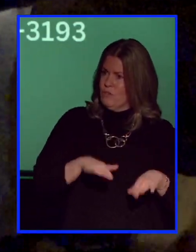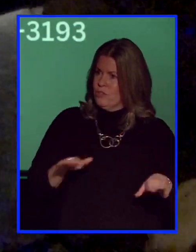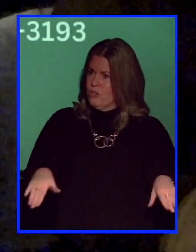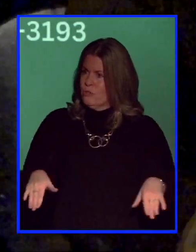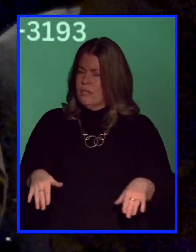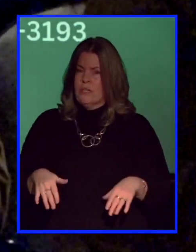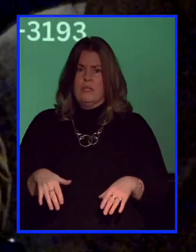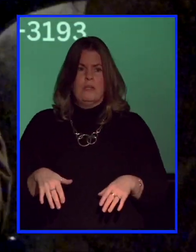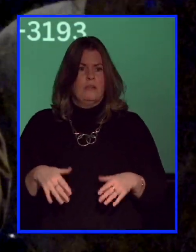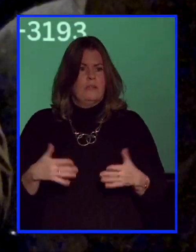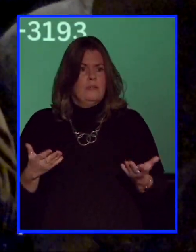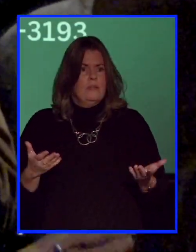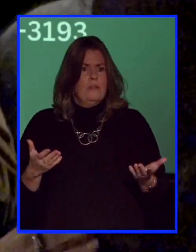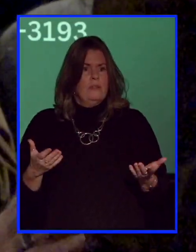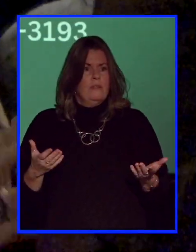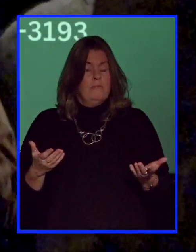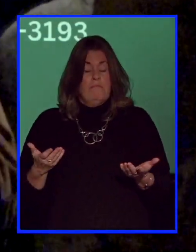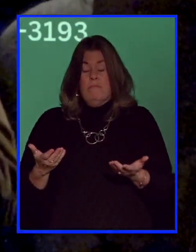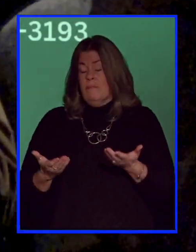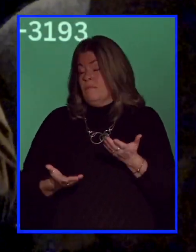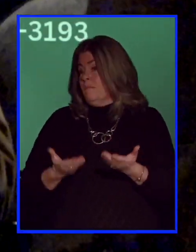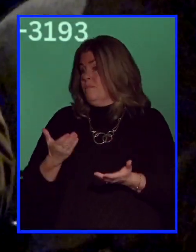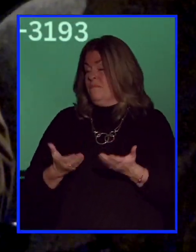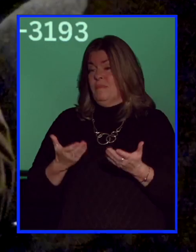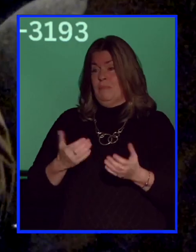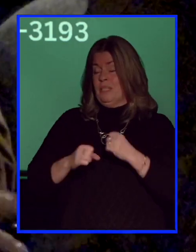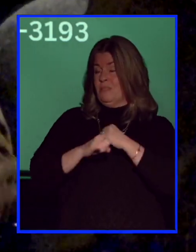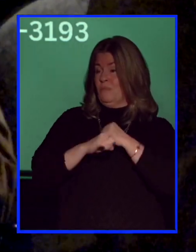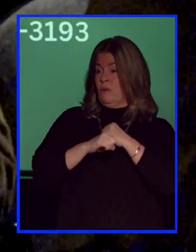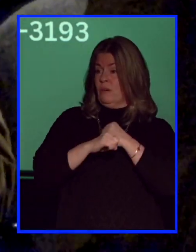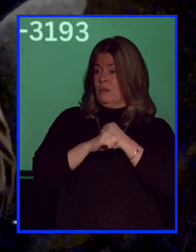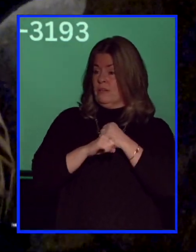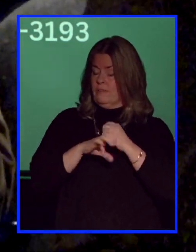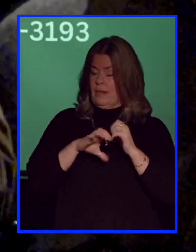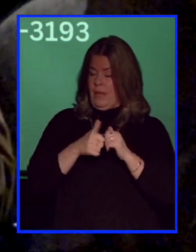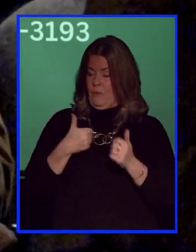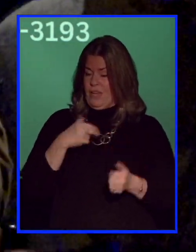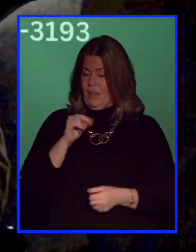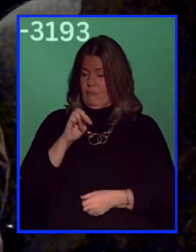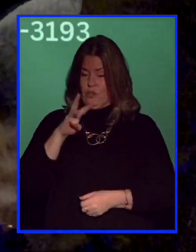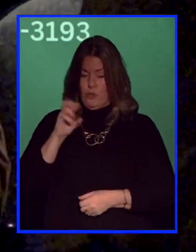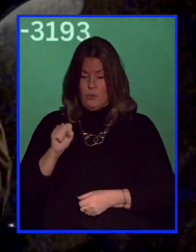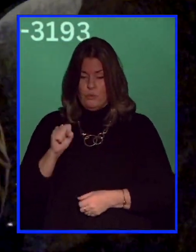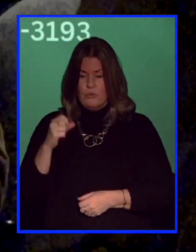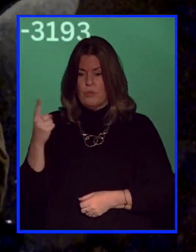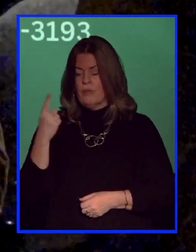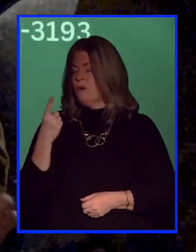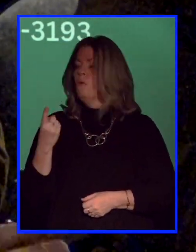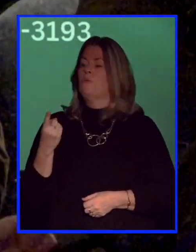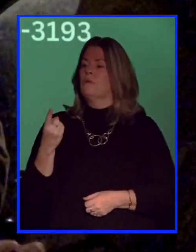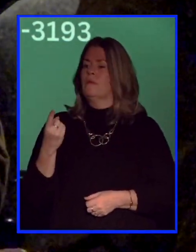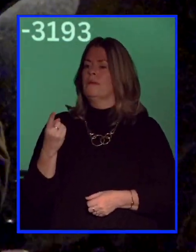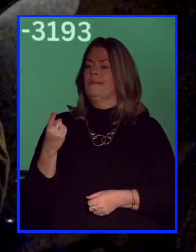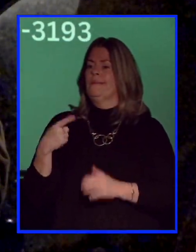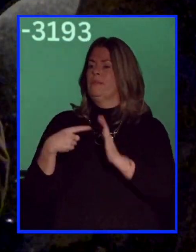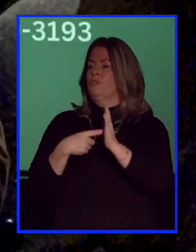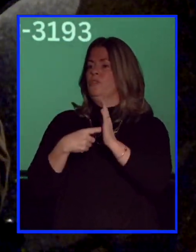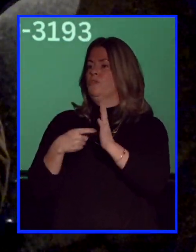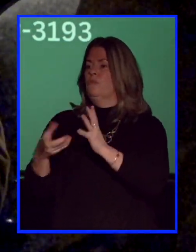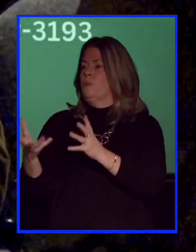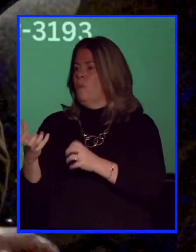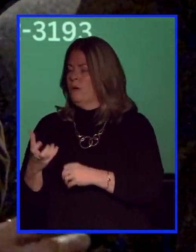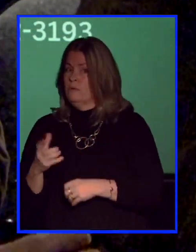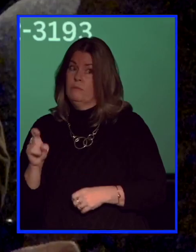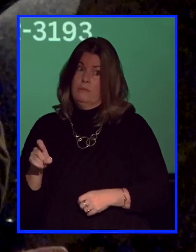is no, and it could also be marketing, and how we have the news just only promotes what it wants to promote, which is another issue. We